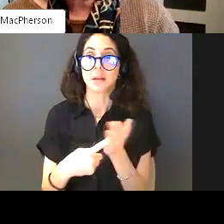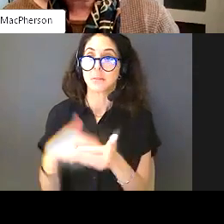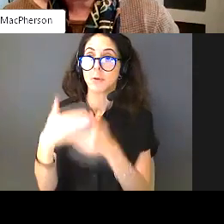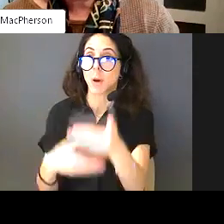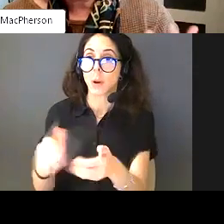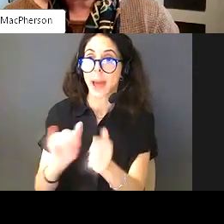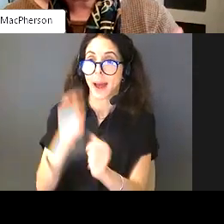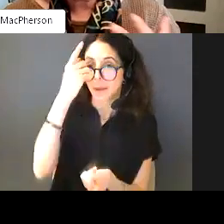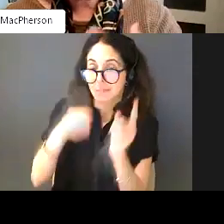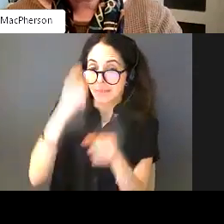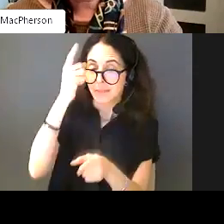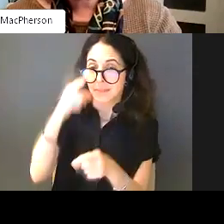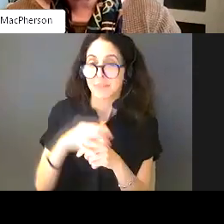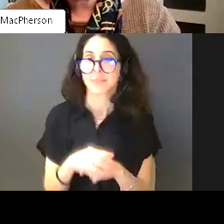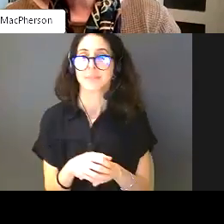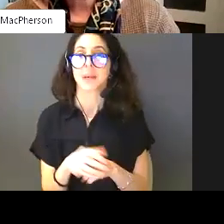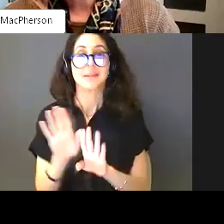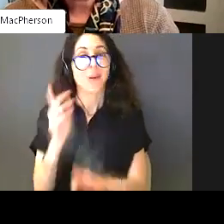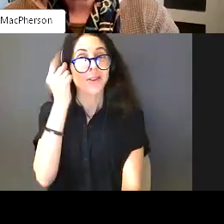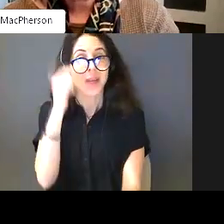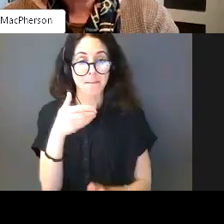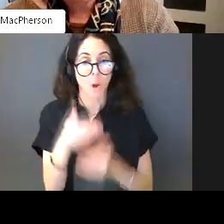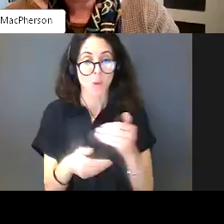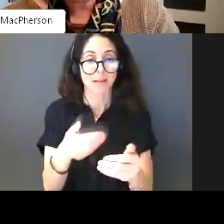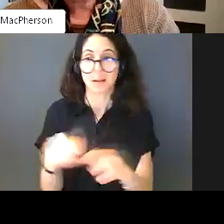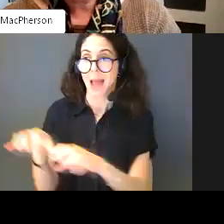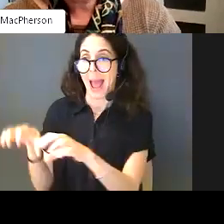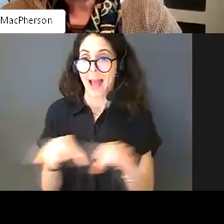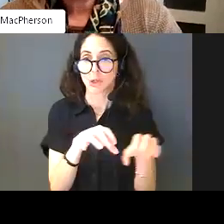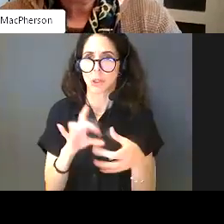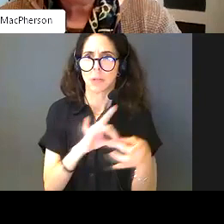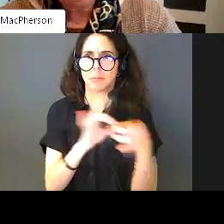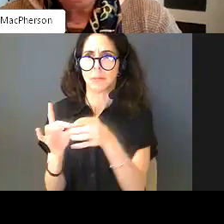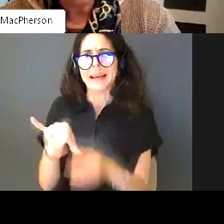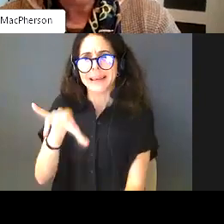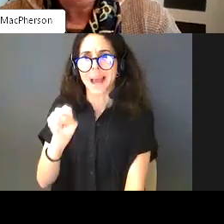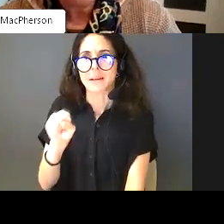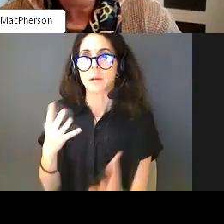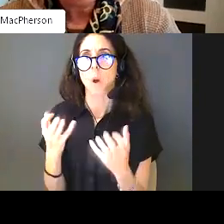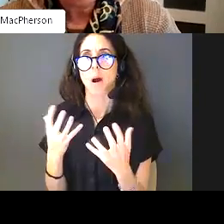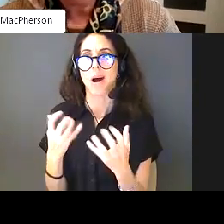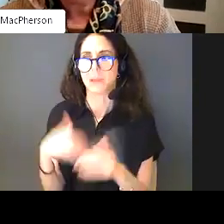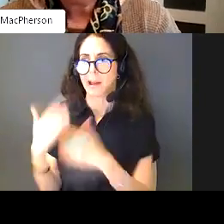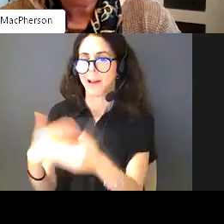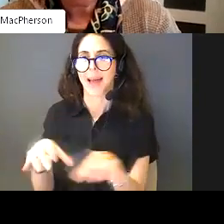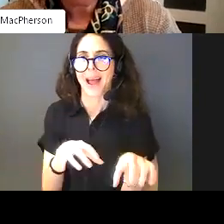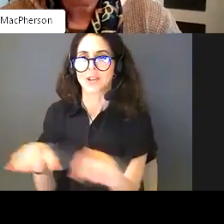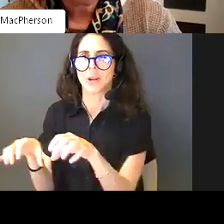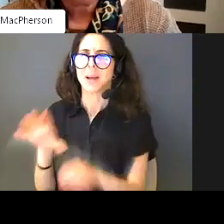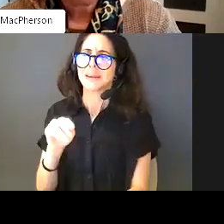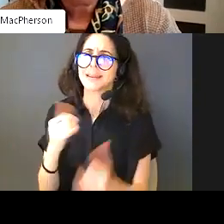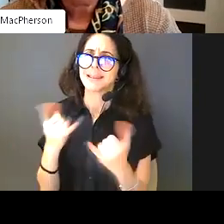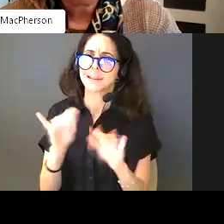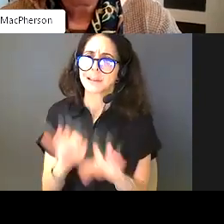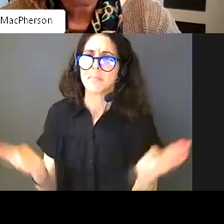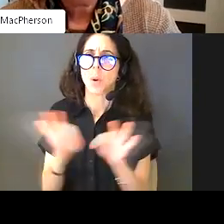a relationship between process and actions. You do want to get to action, but you absolutely want to take the time to prioritize